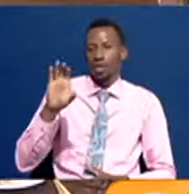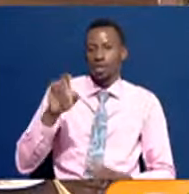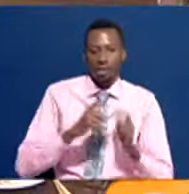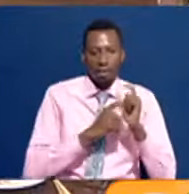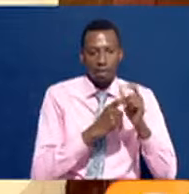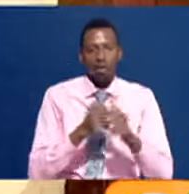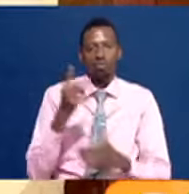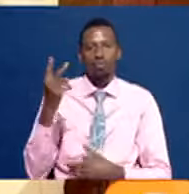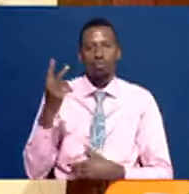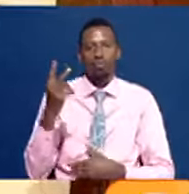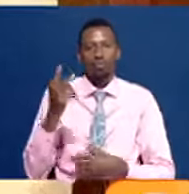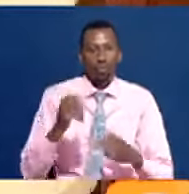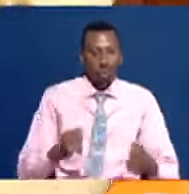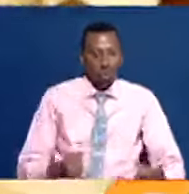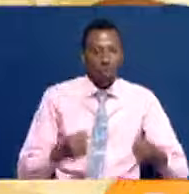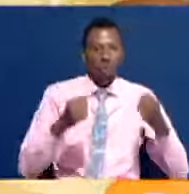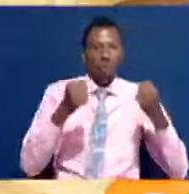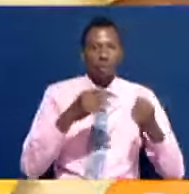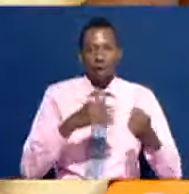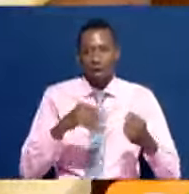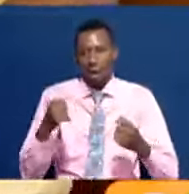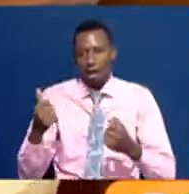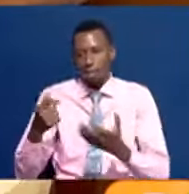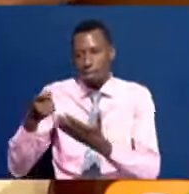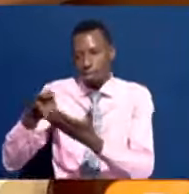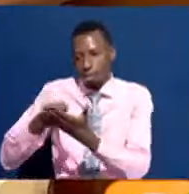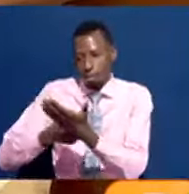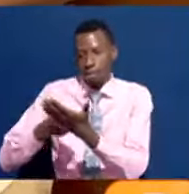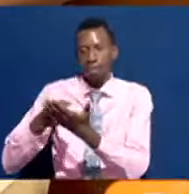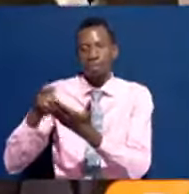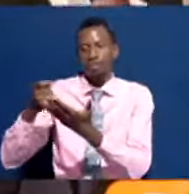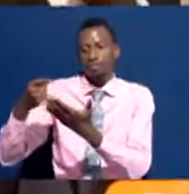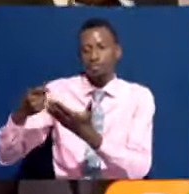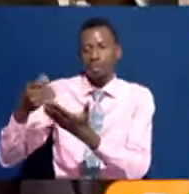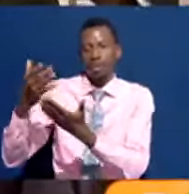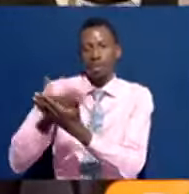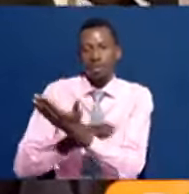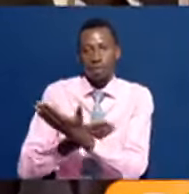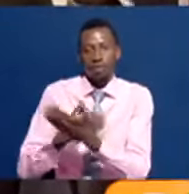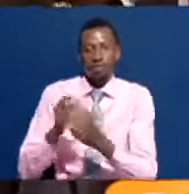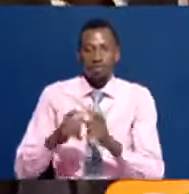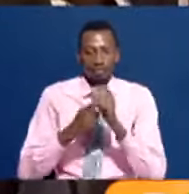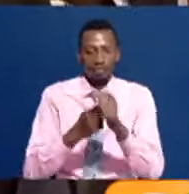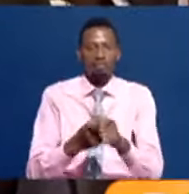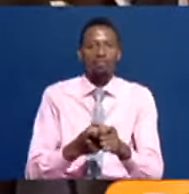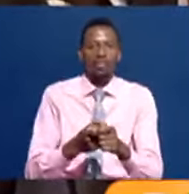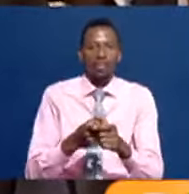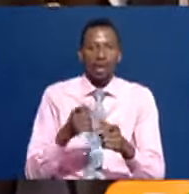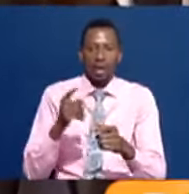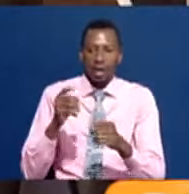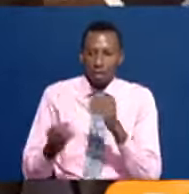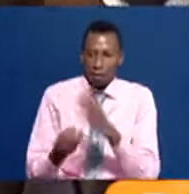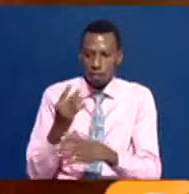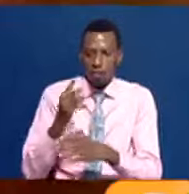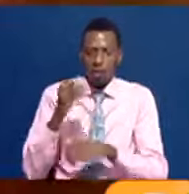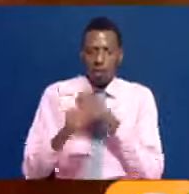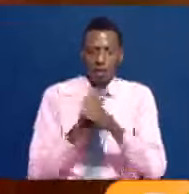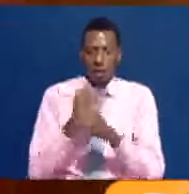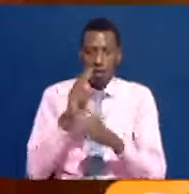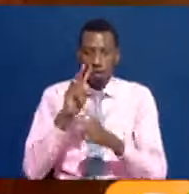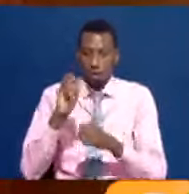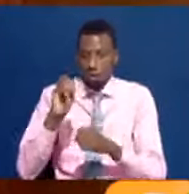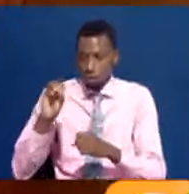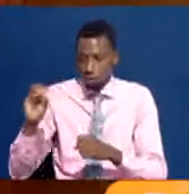the families of the remembered 10. Formed in the year 2000, this is the first association of its kind in